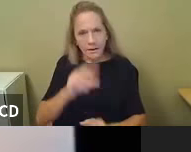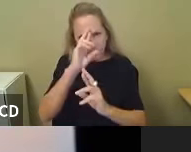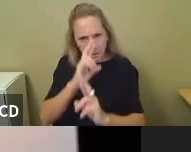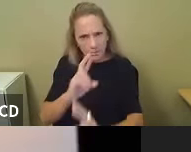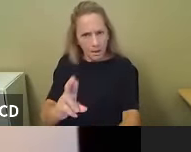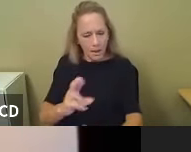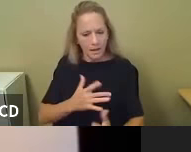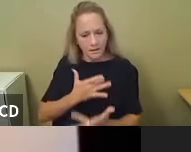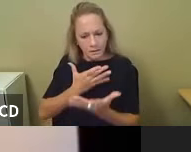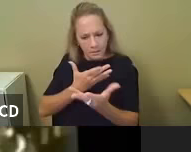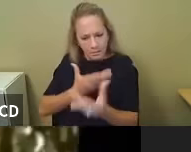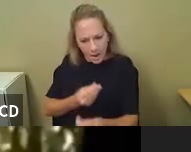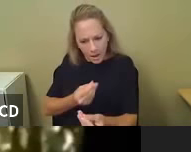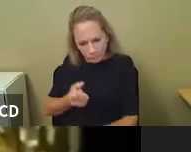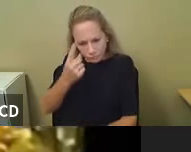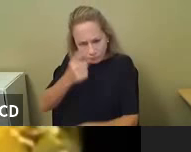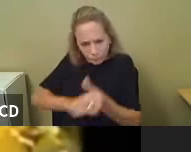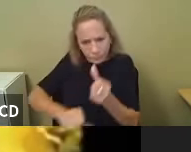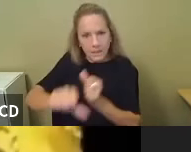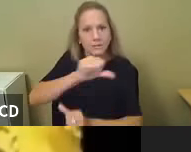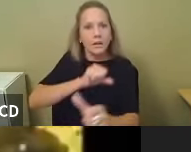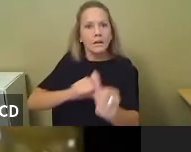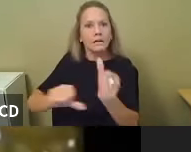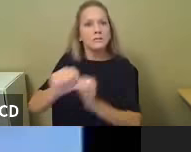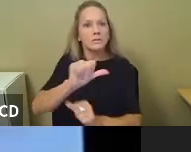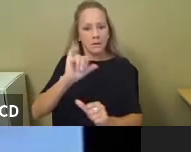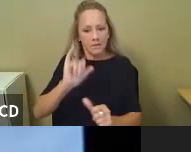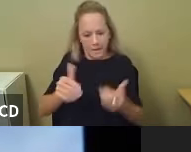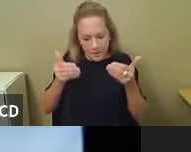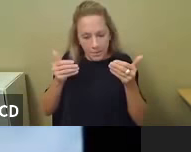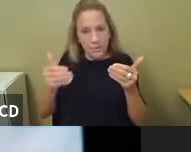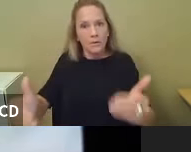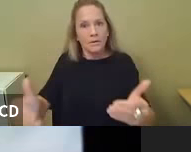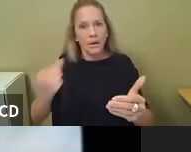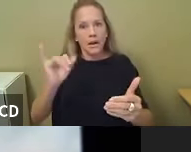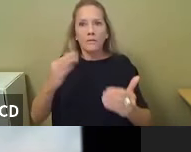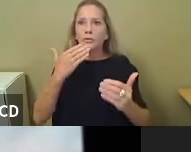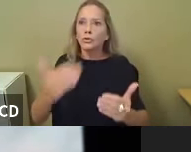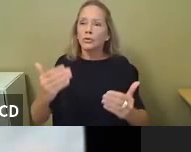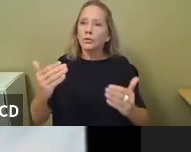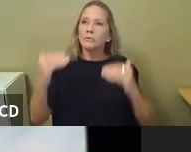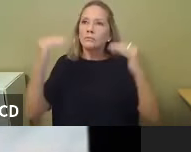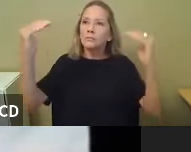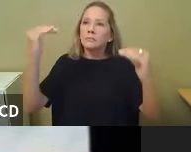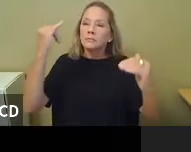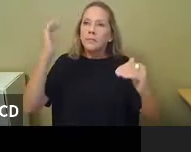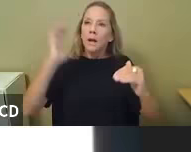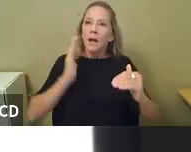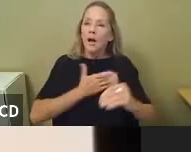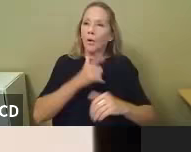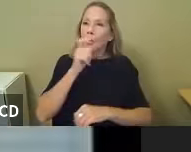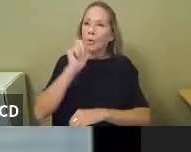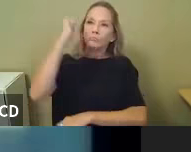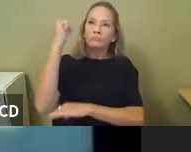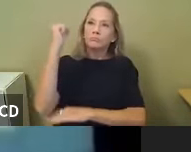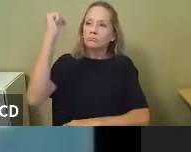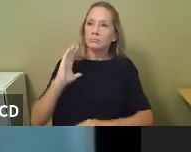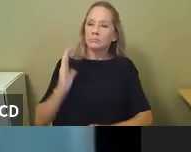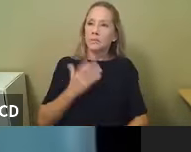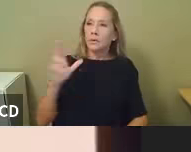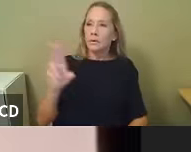compassion, a movement worthy of the high ideals of our founding. For too